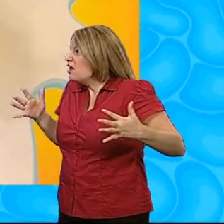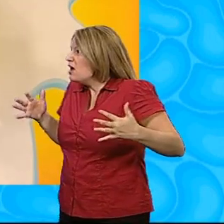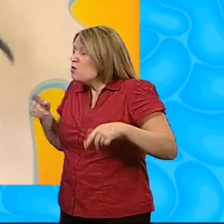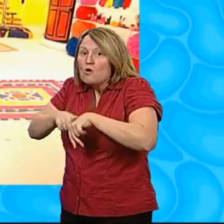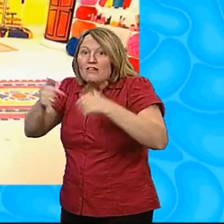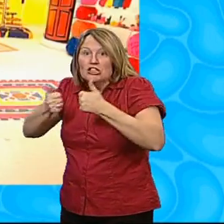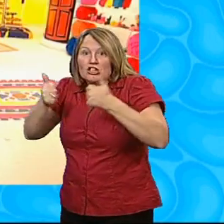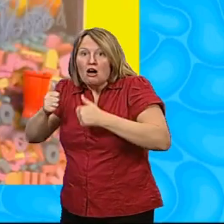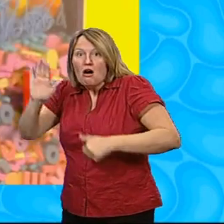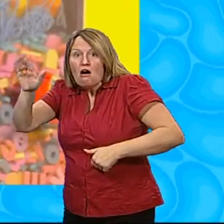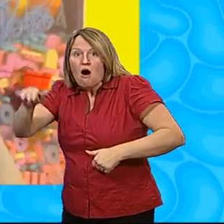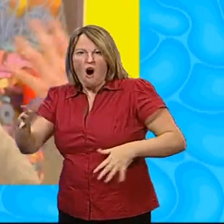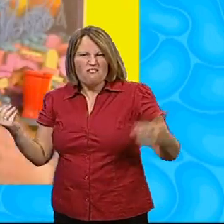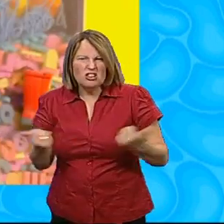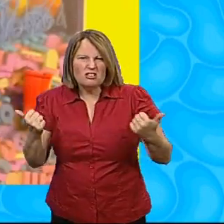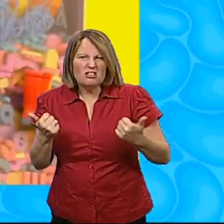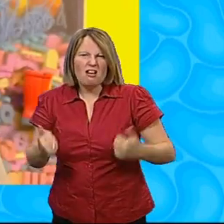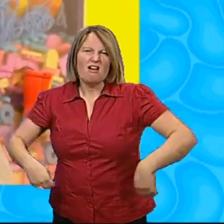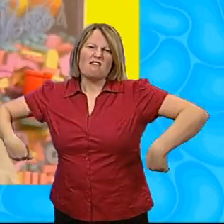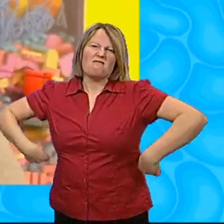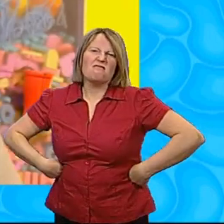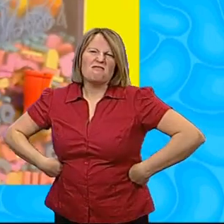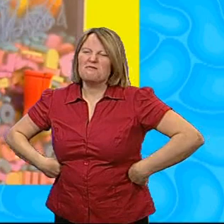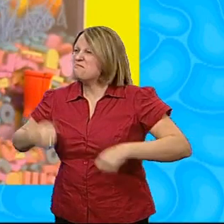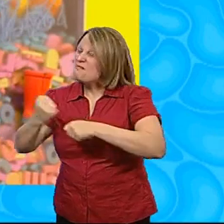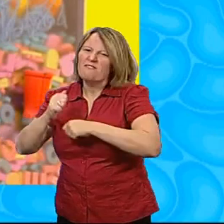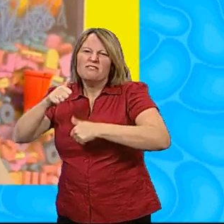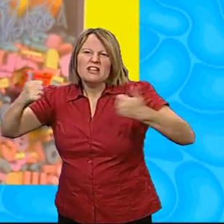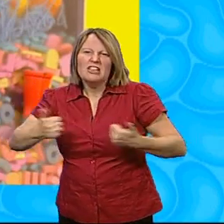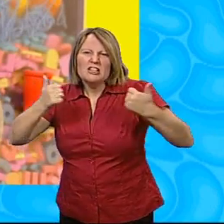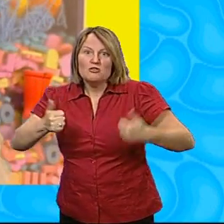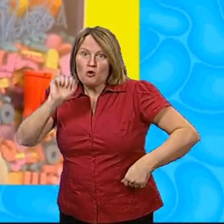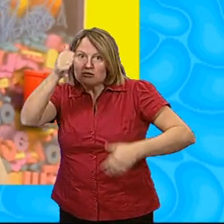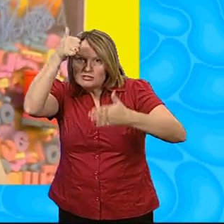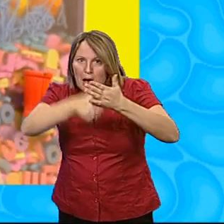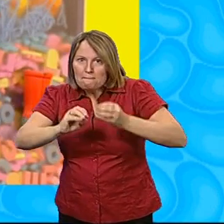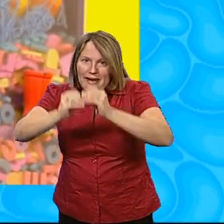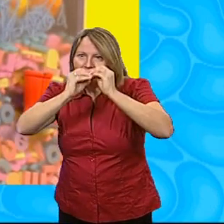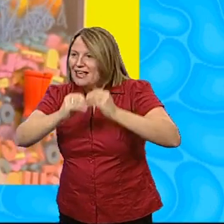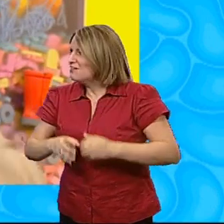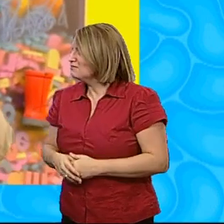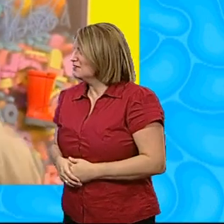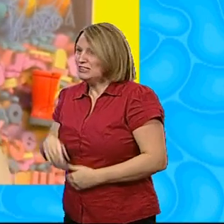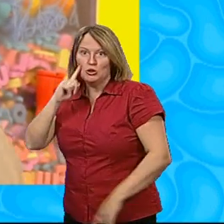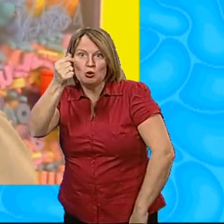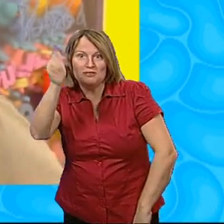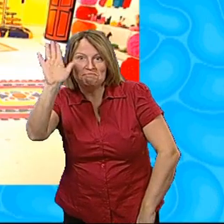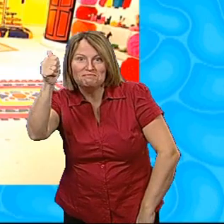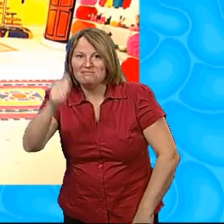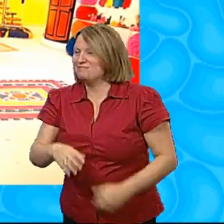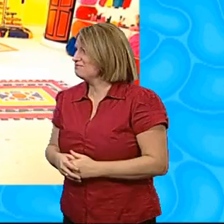to go! Oh, that's it for now. My making time's over, but yours is just beginning. See you